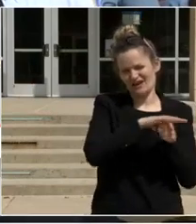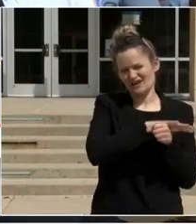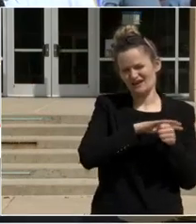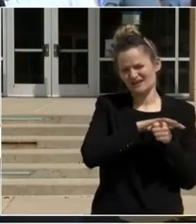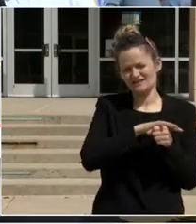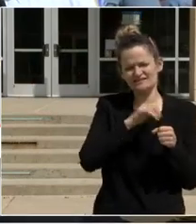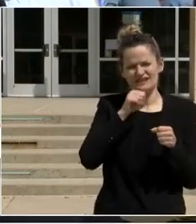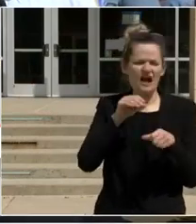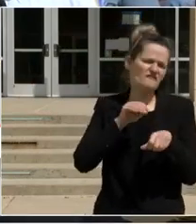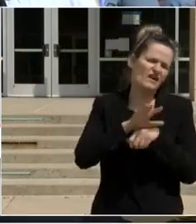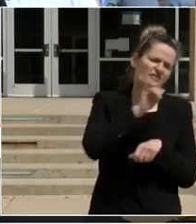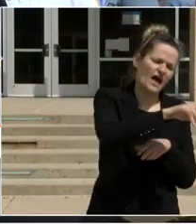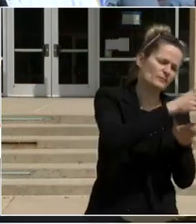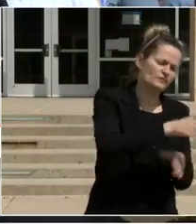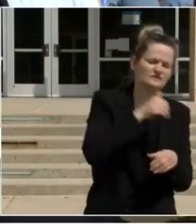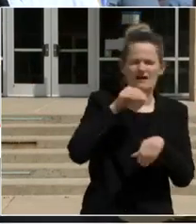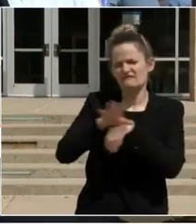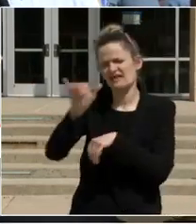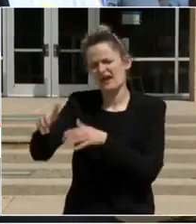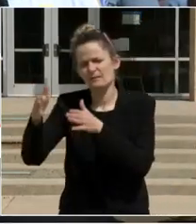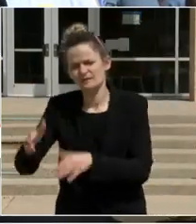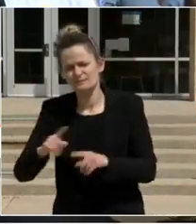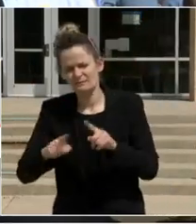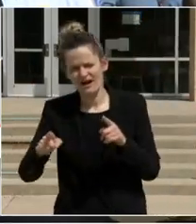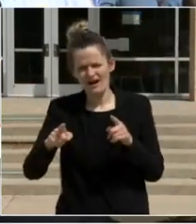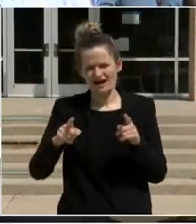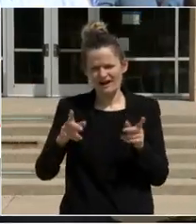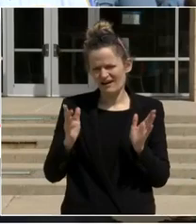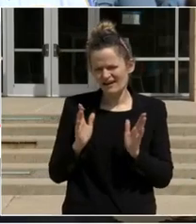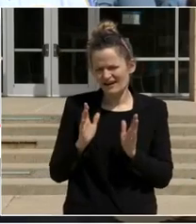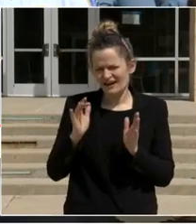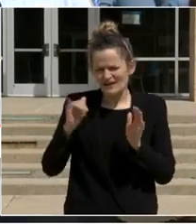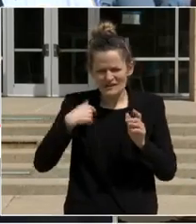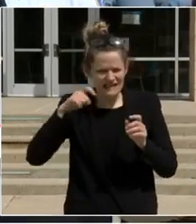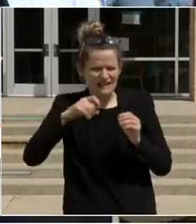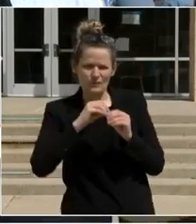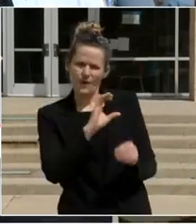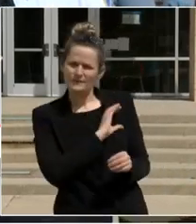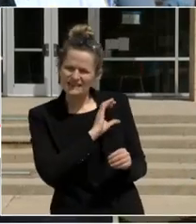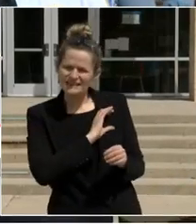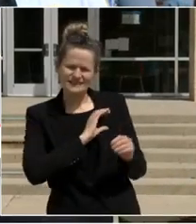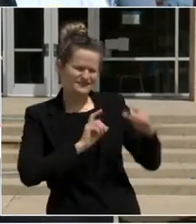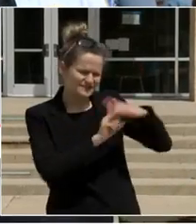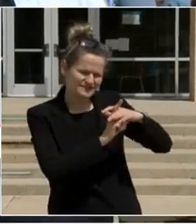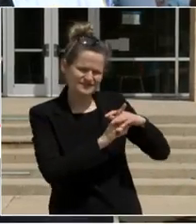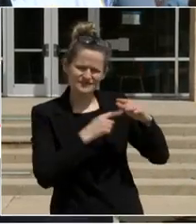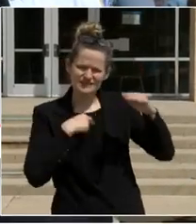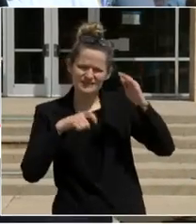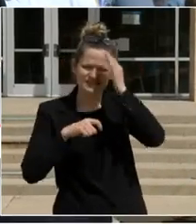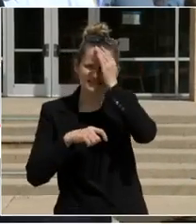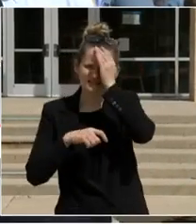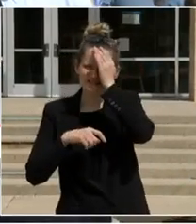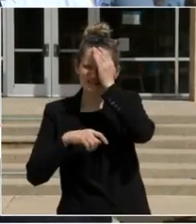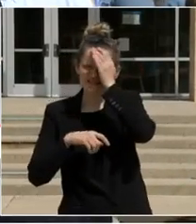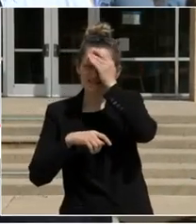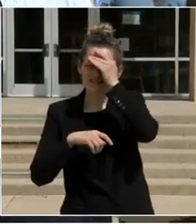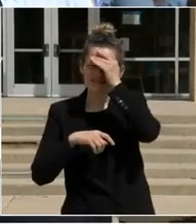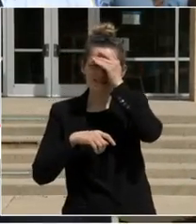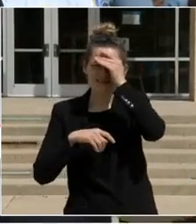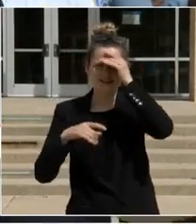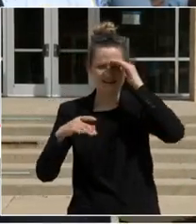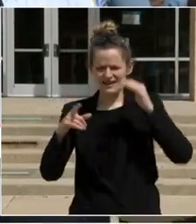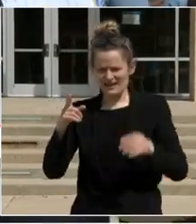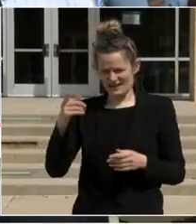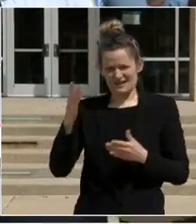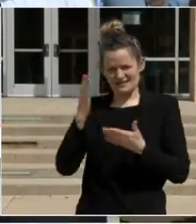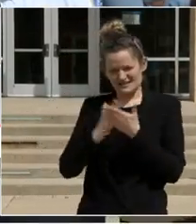when the neighbors want police presence. I have one of my staffers, brought her home, did everything right? Brought her home in Columbia Heights. And